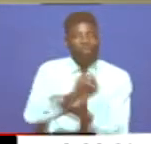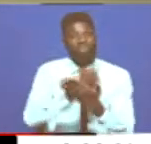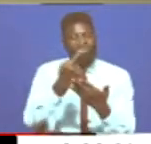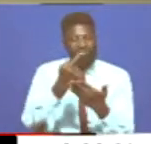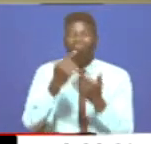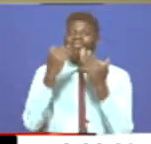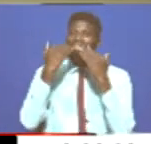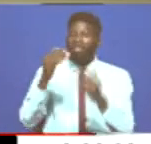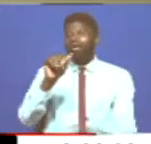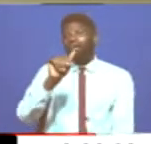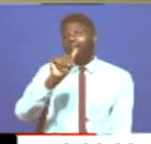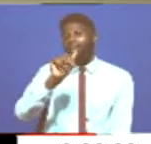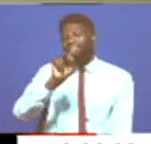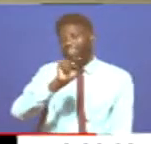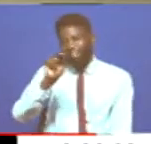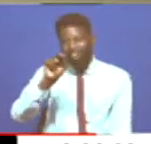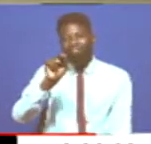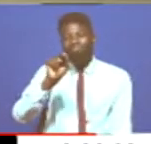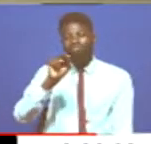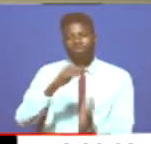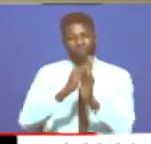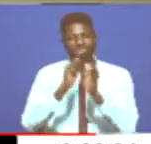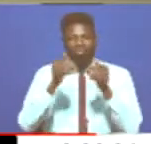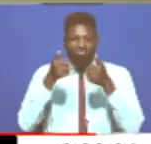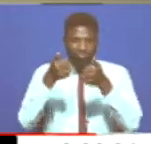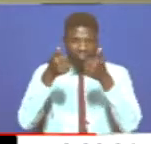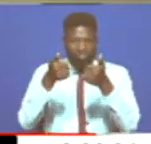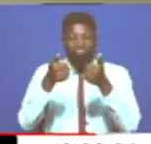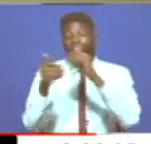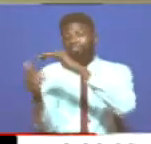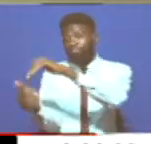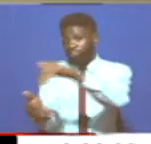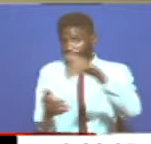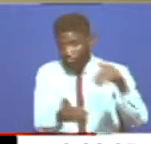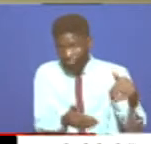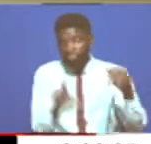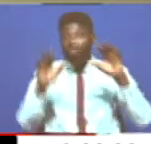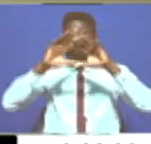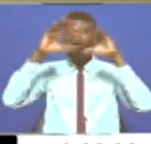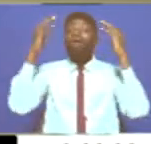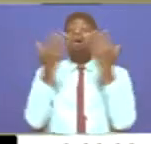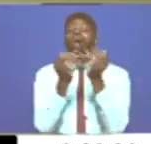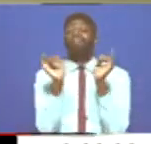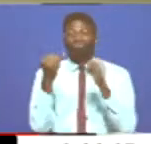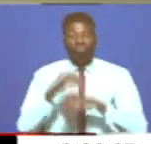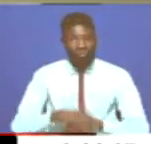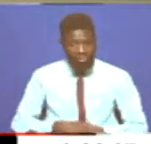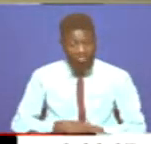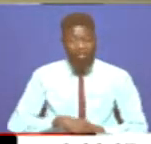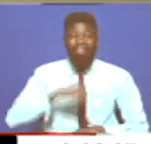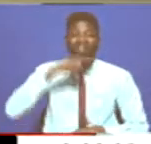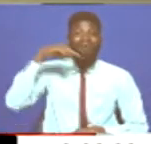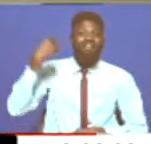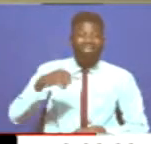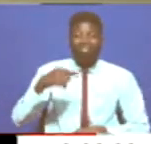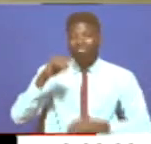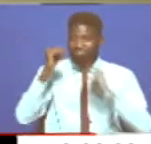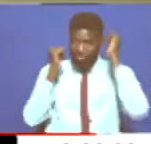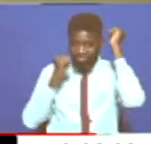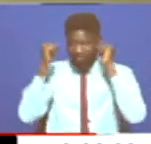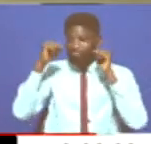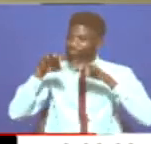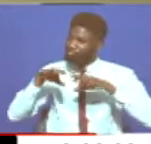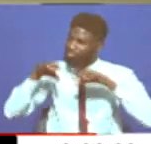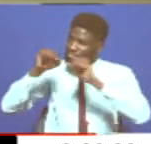Anne. What an insight that was right there. Now moving on to some global news, where Russian forces have seized the largest